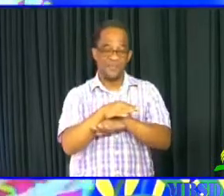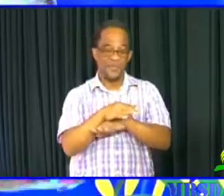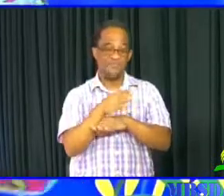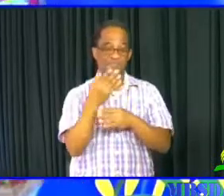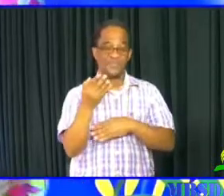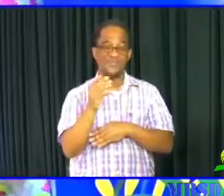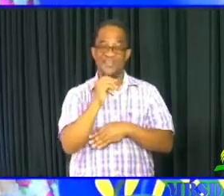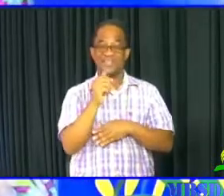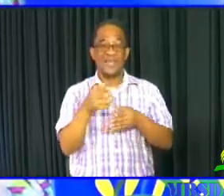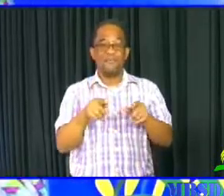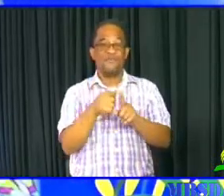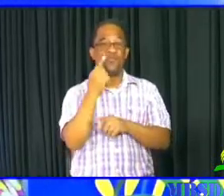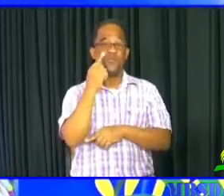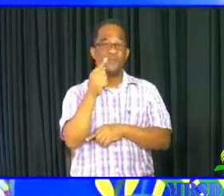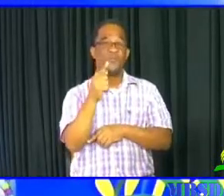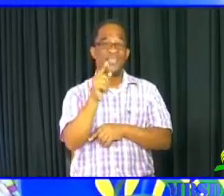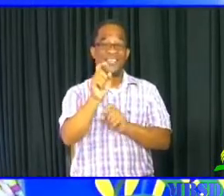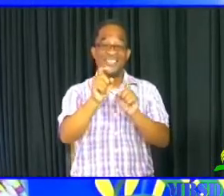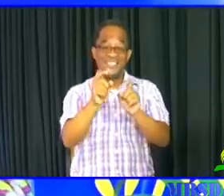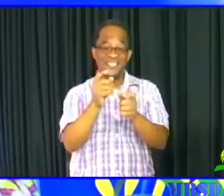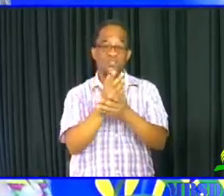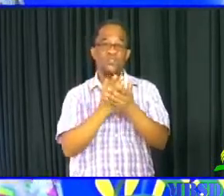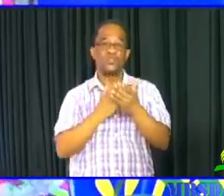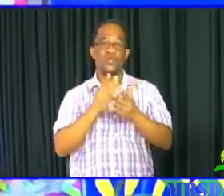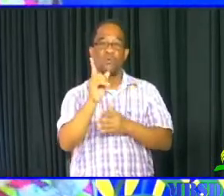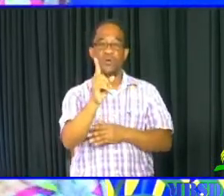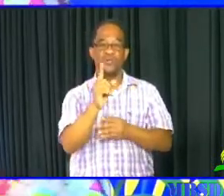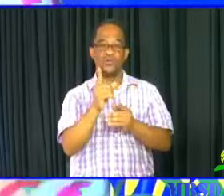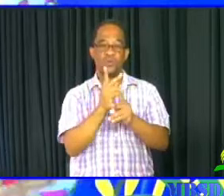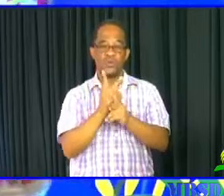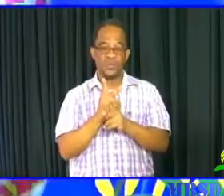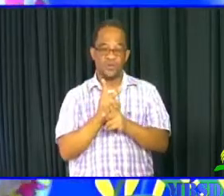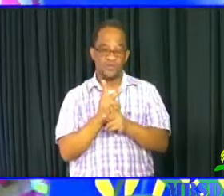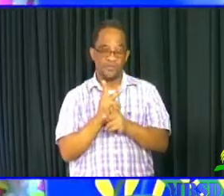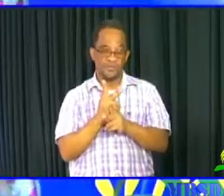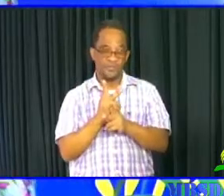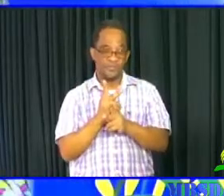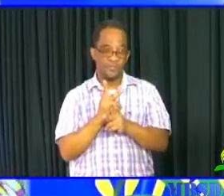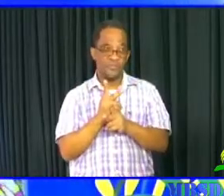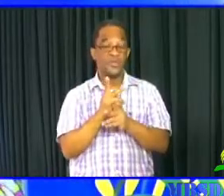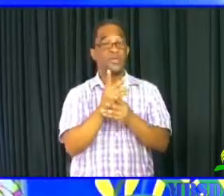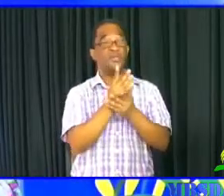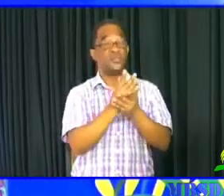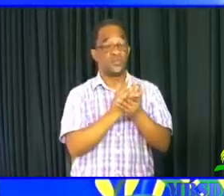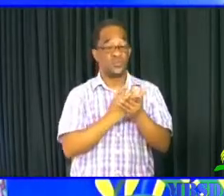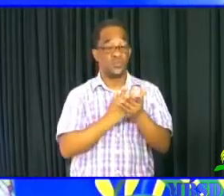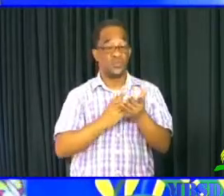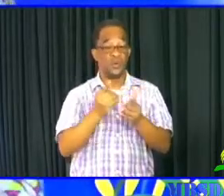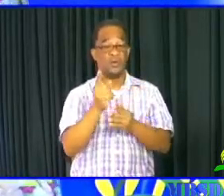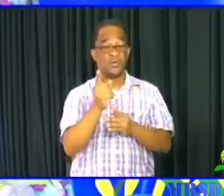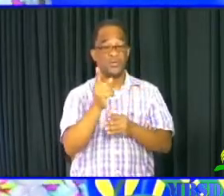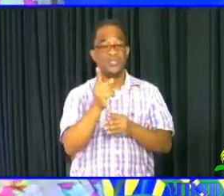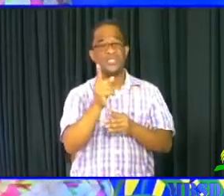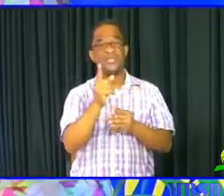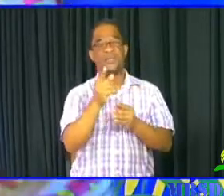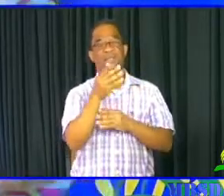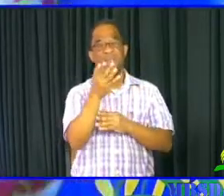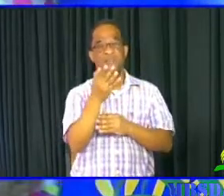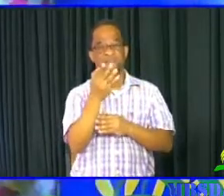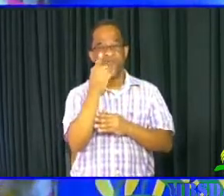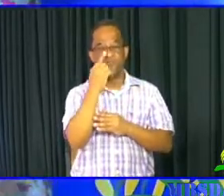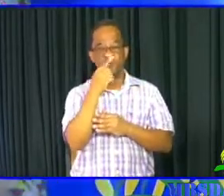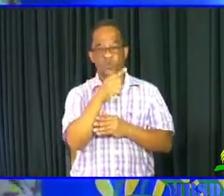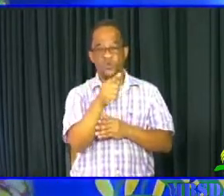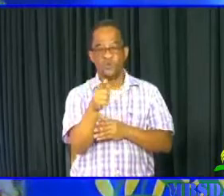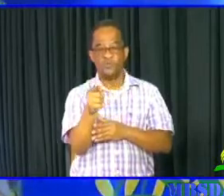right, and you need someone to care and someone to just be there.